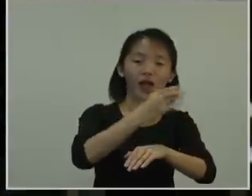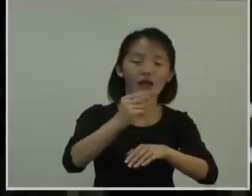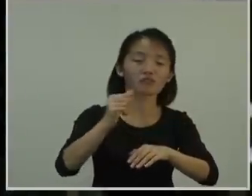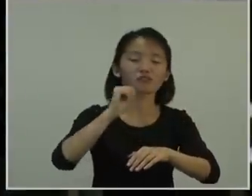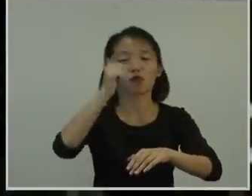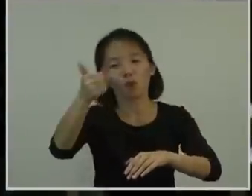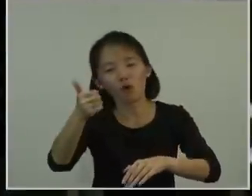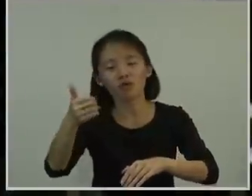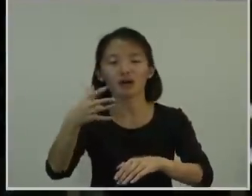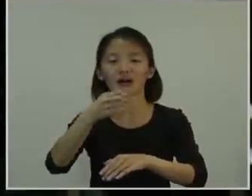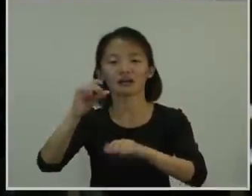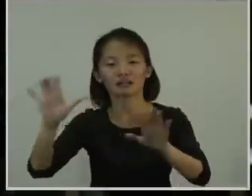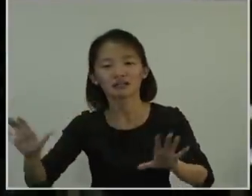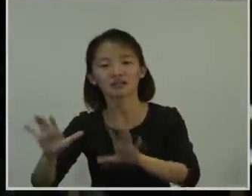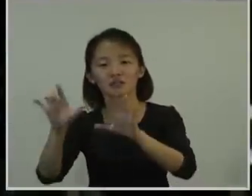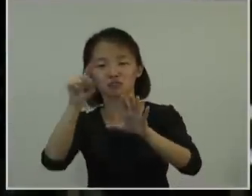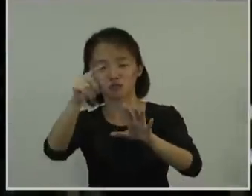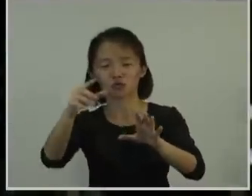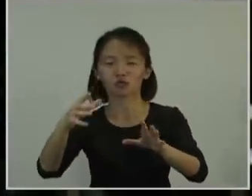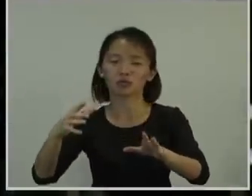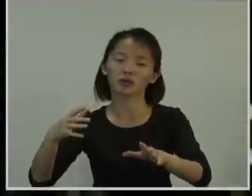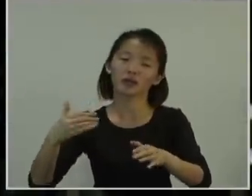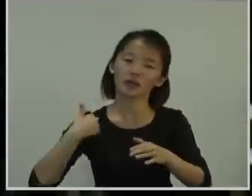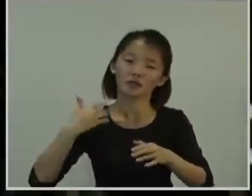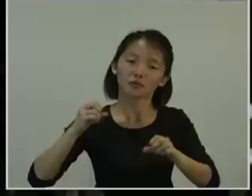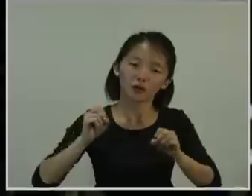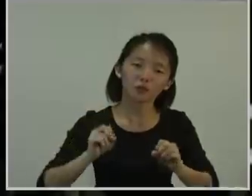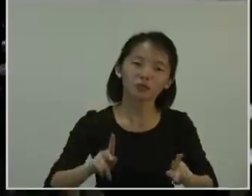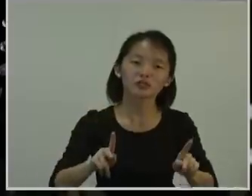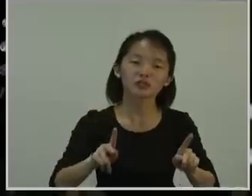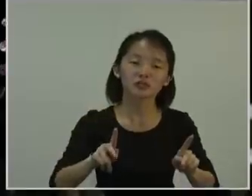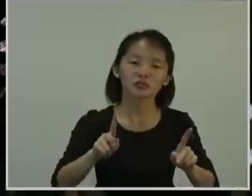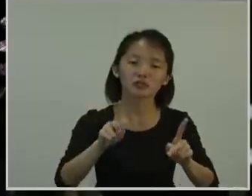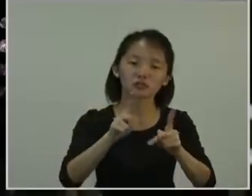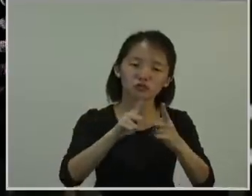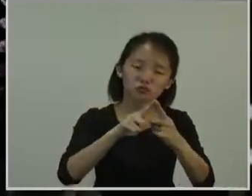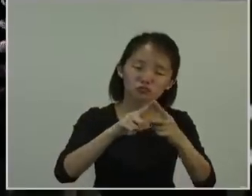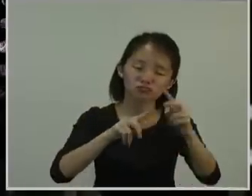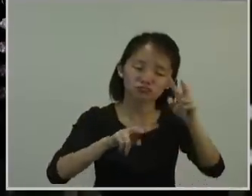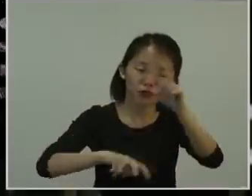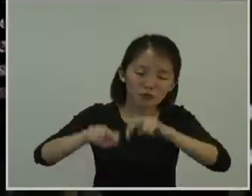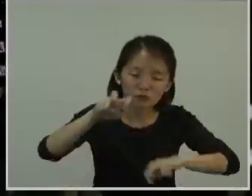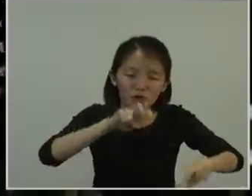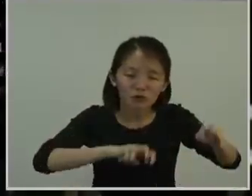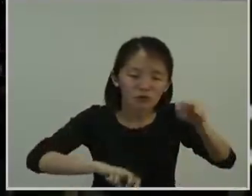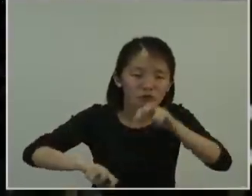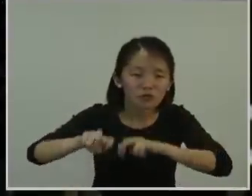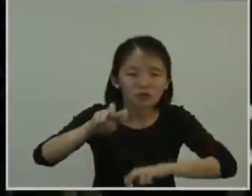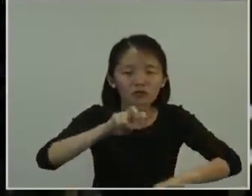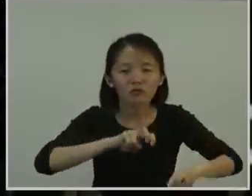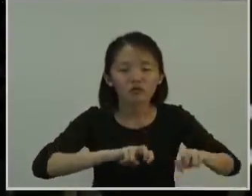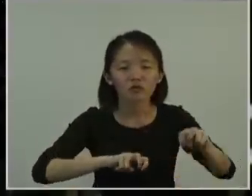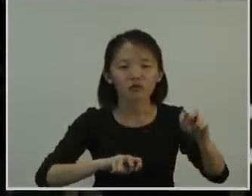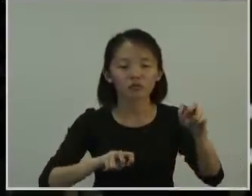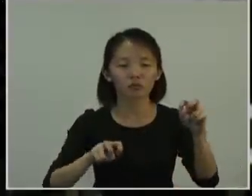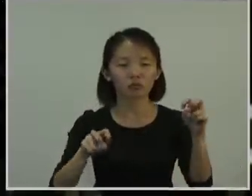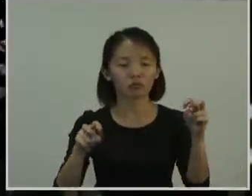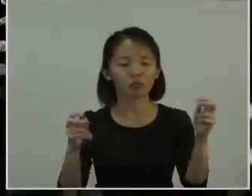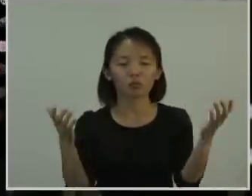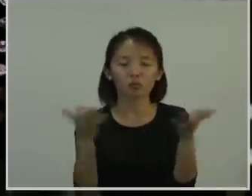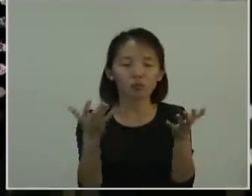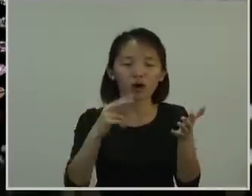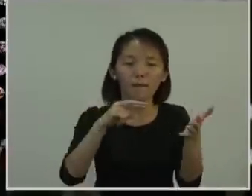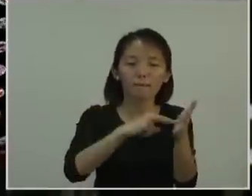2 days, you will have the opportunity to discover that there can be solid hope